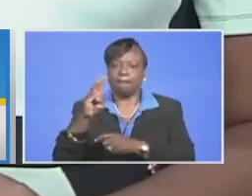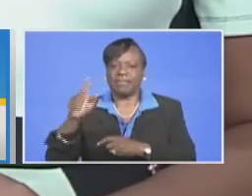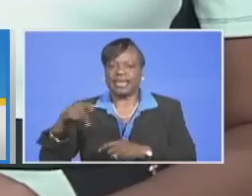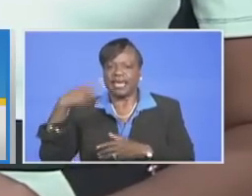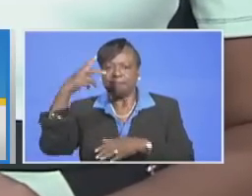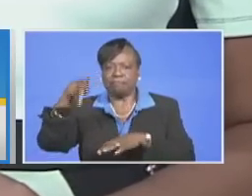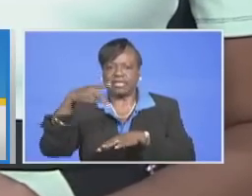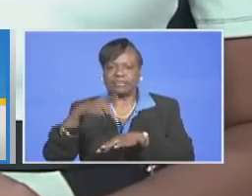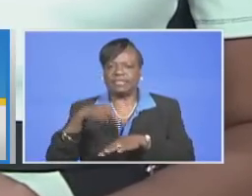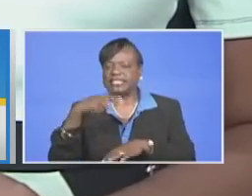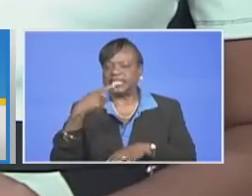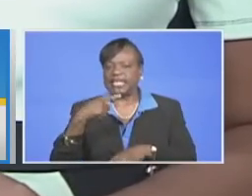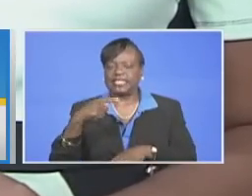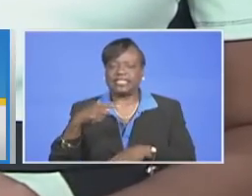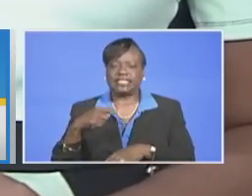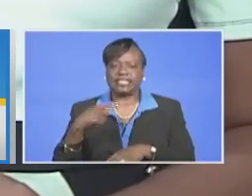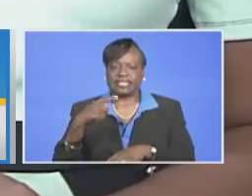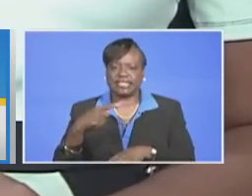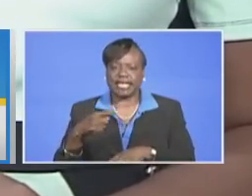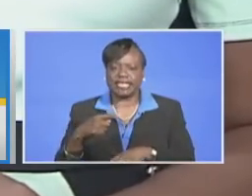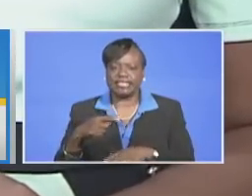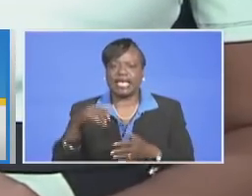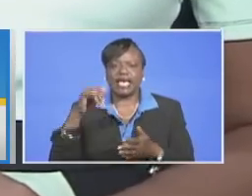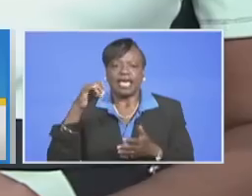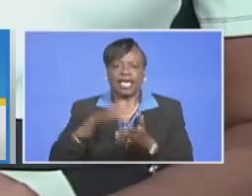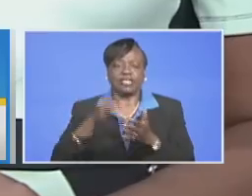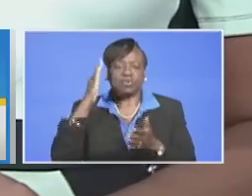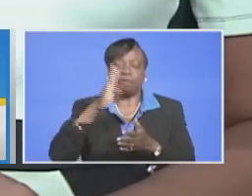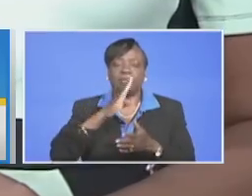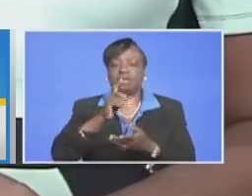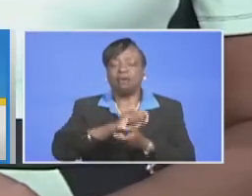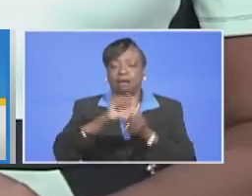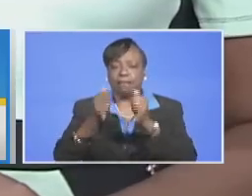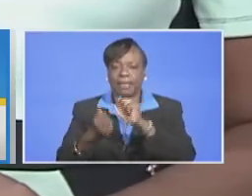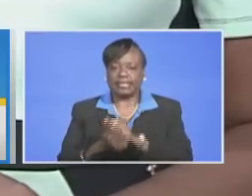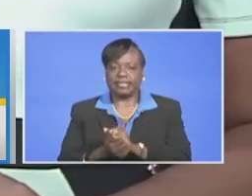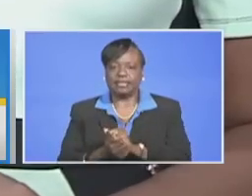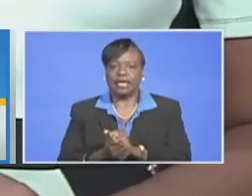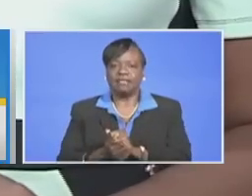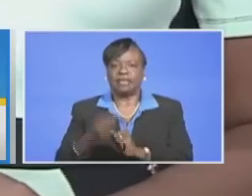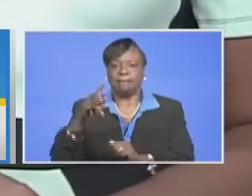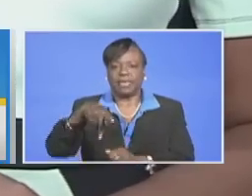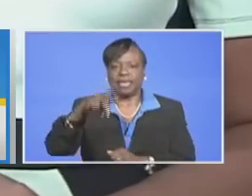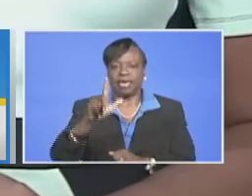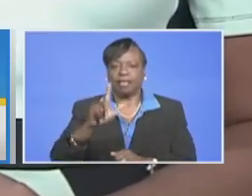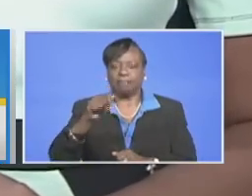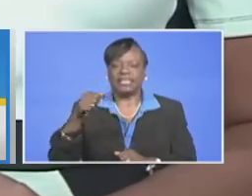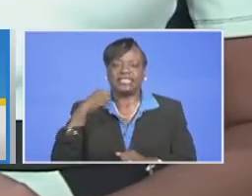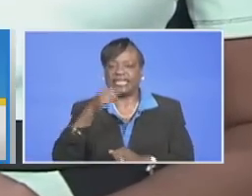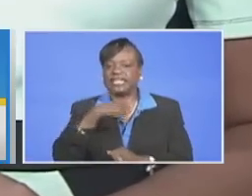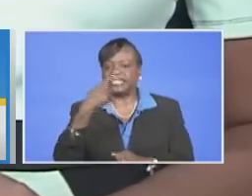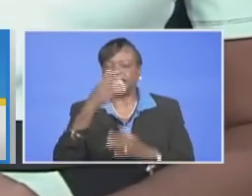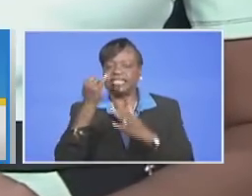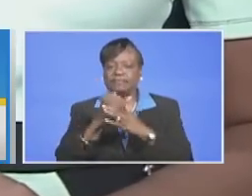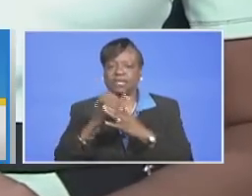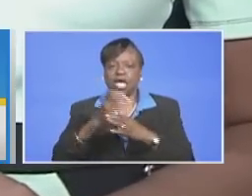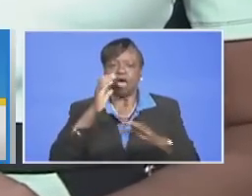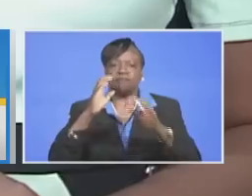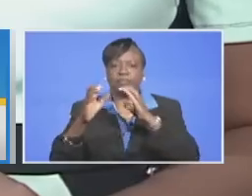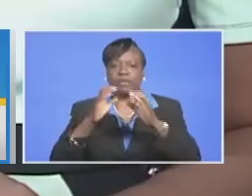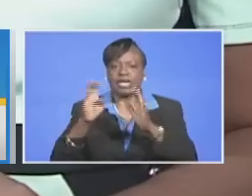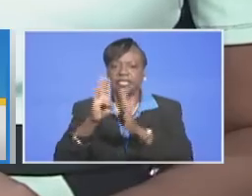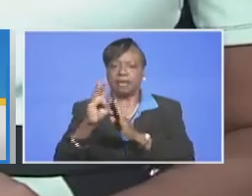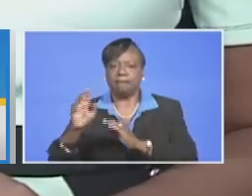strongly feels it will back in both chambers for further amendments. Meantime, the PLP senator says the interception of communications bill will only be as good as